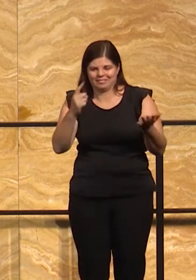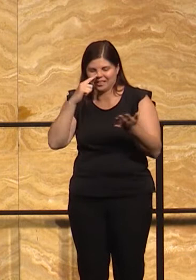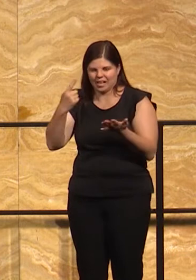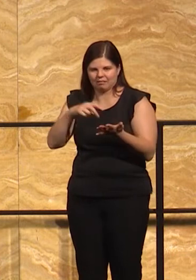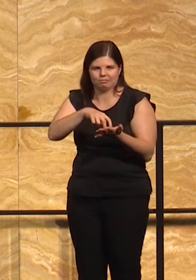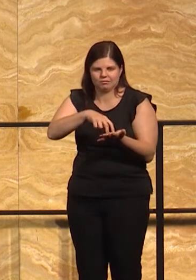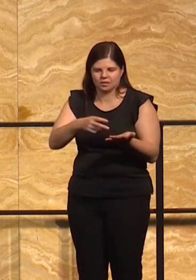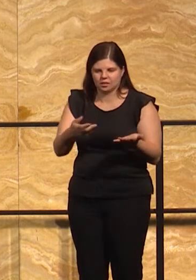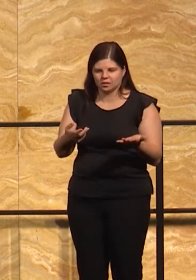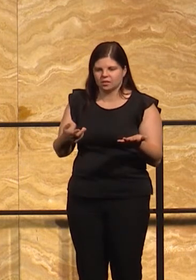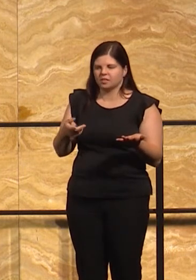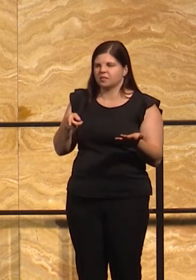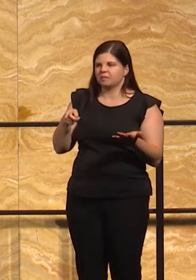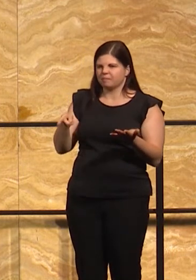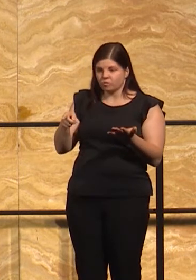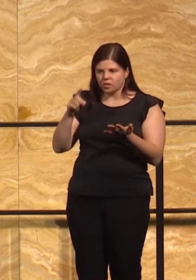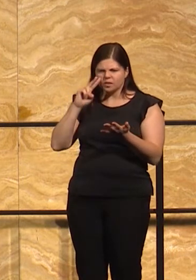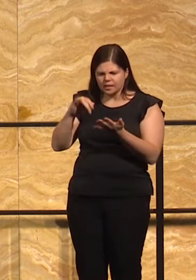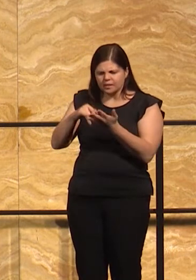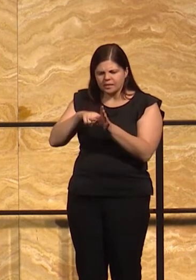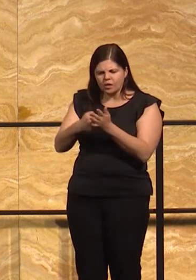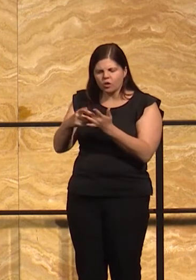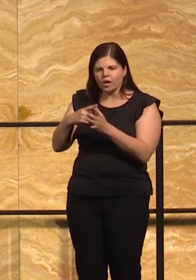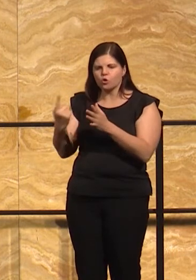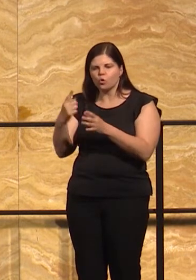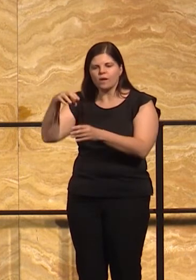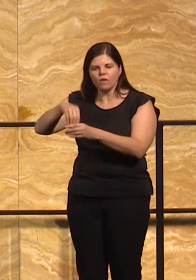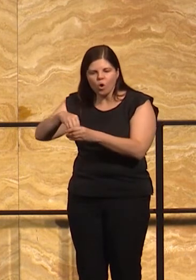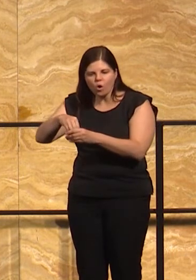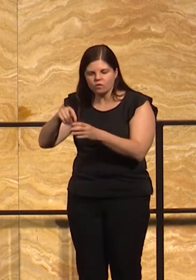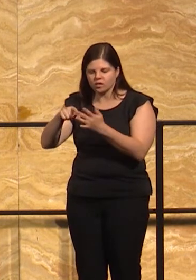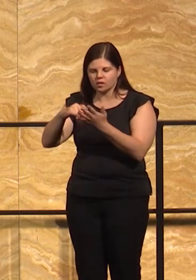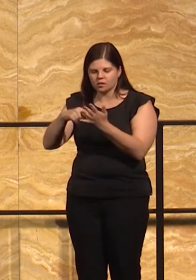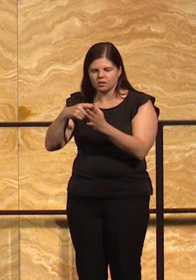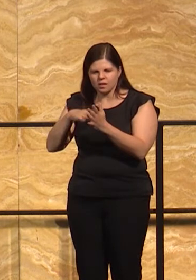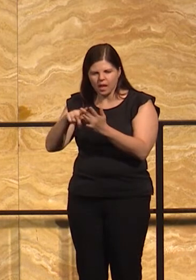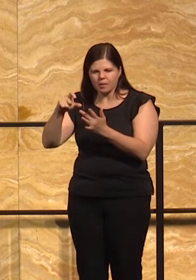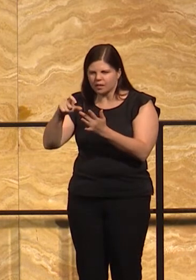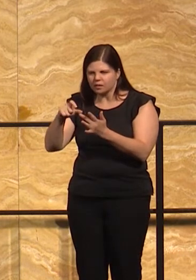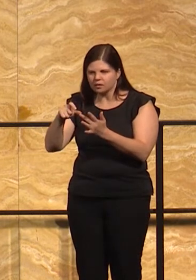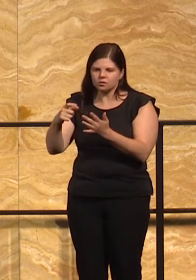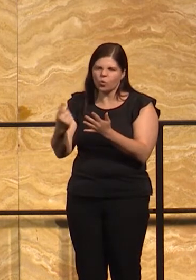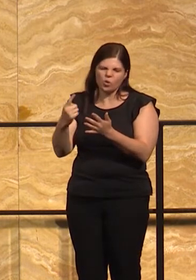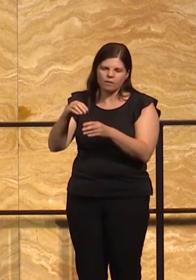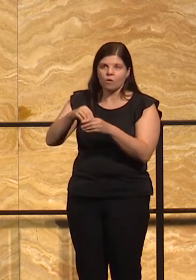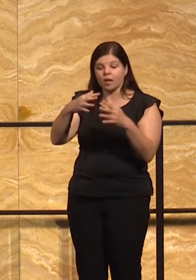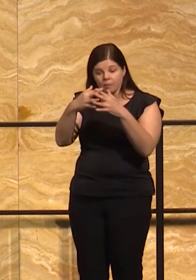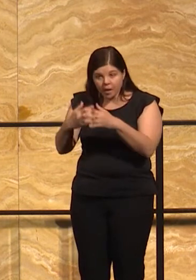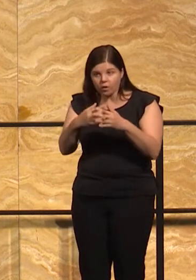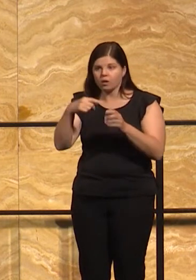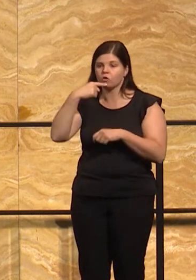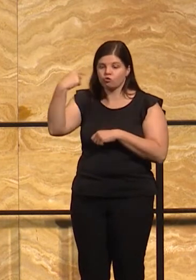Syria, who is involved? Who are the actors? US,